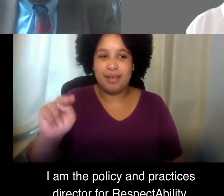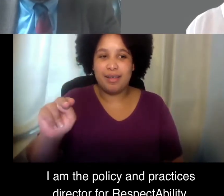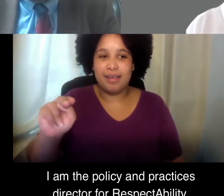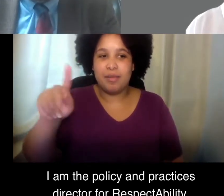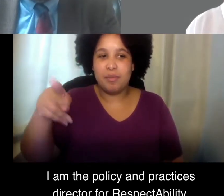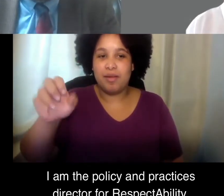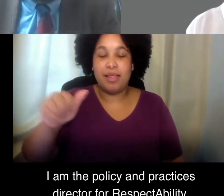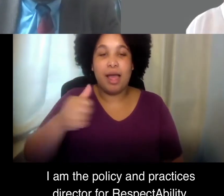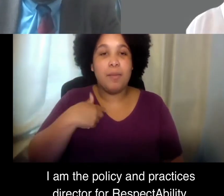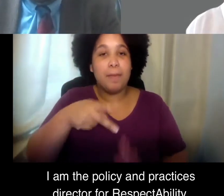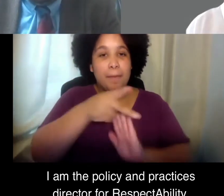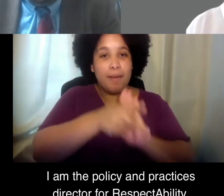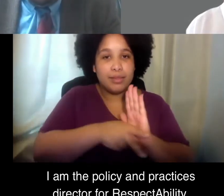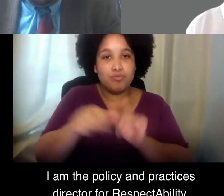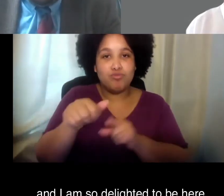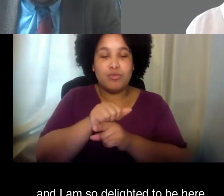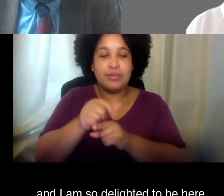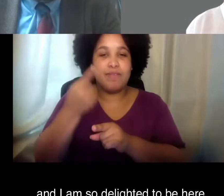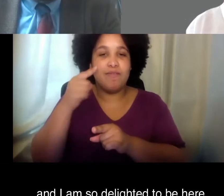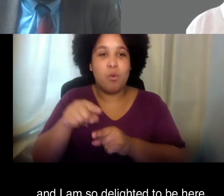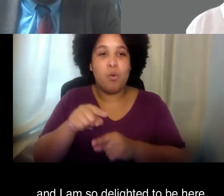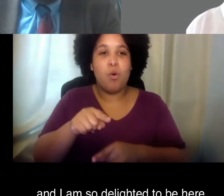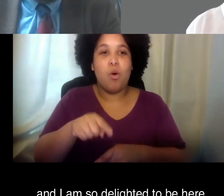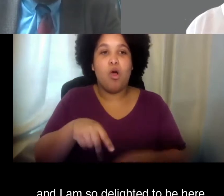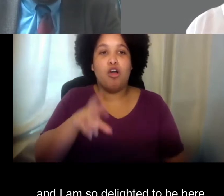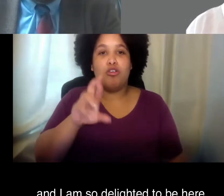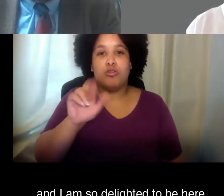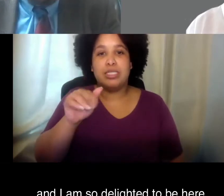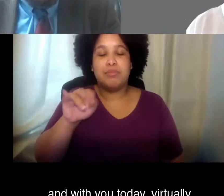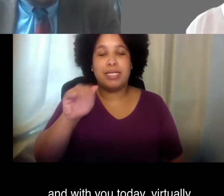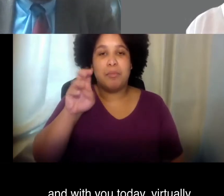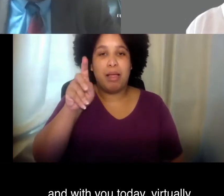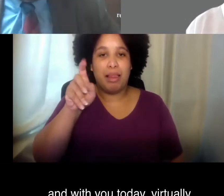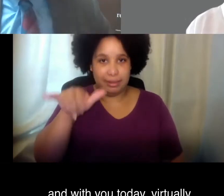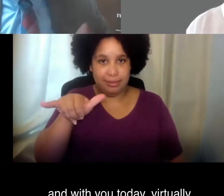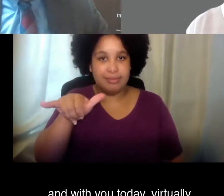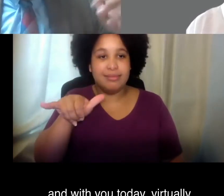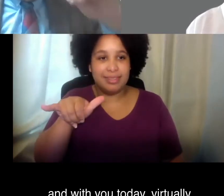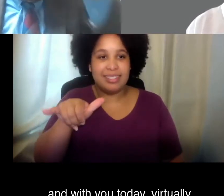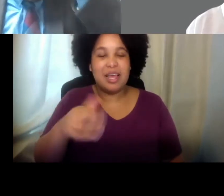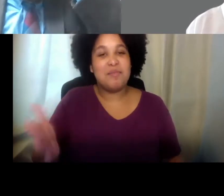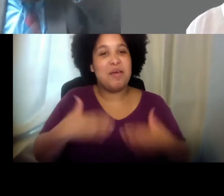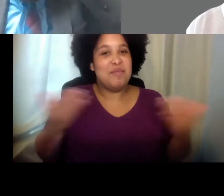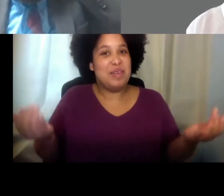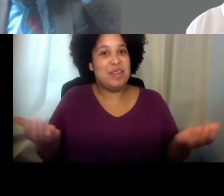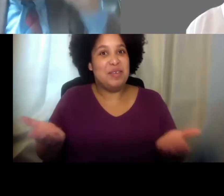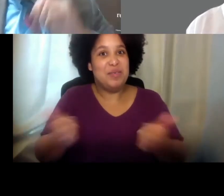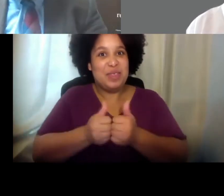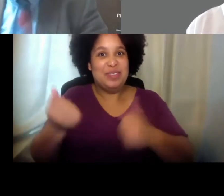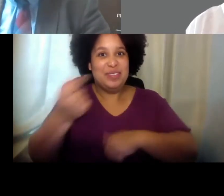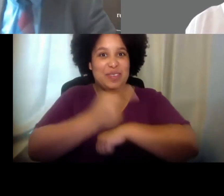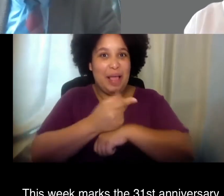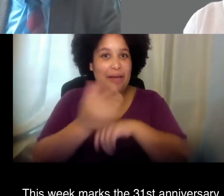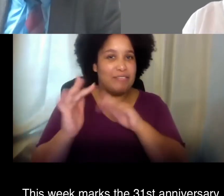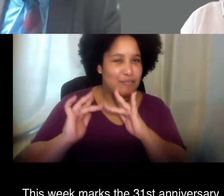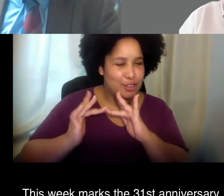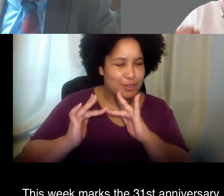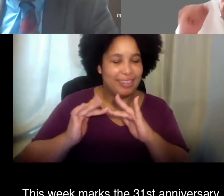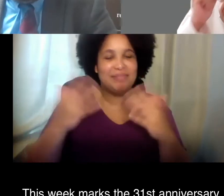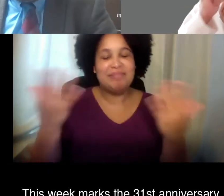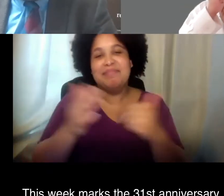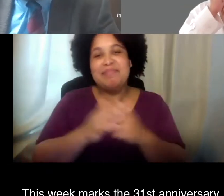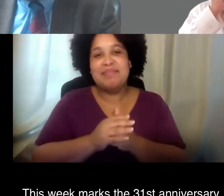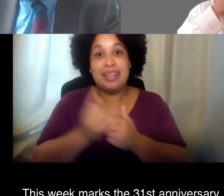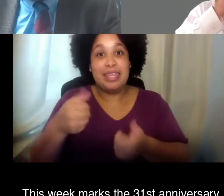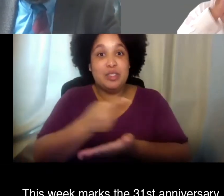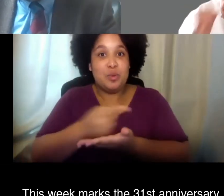Practices Director for Respectability, and I am so delighted to be here and with you today, virtually. This week marks